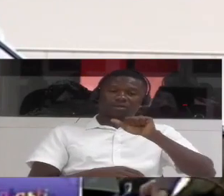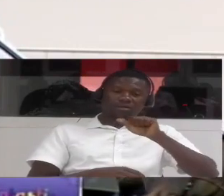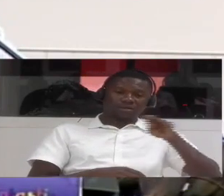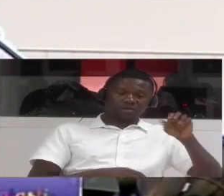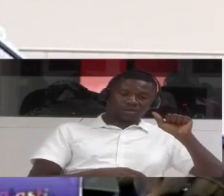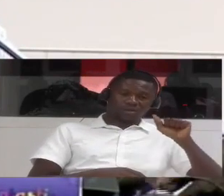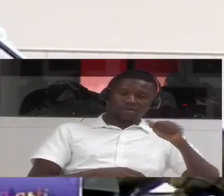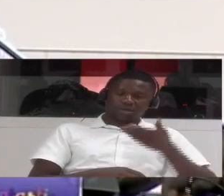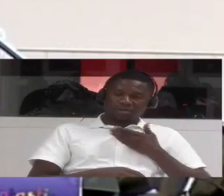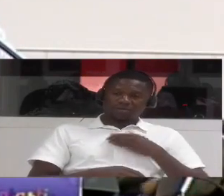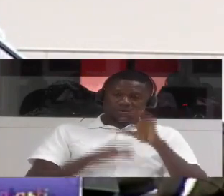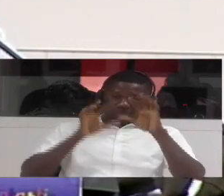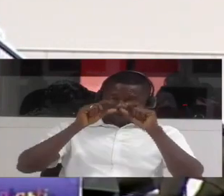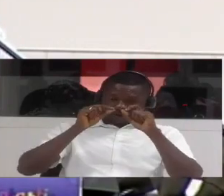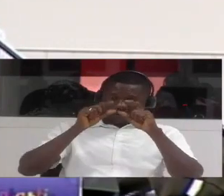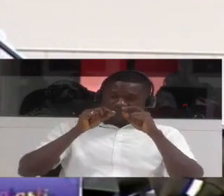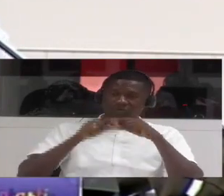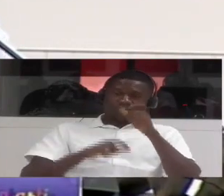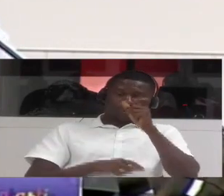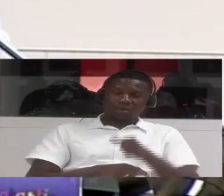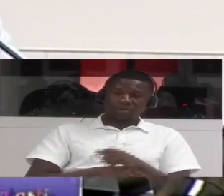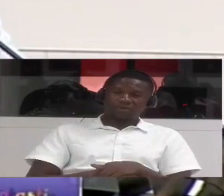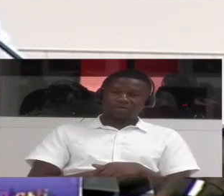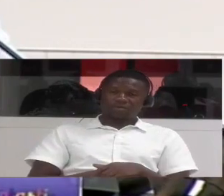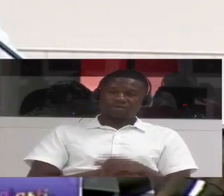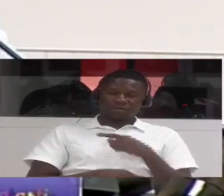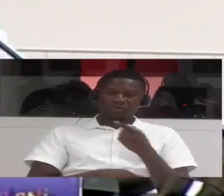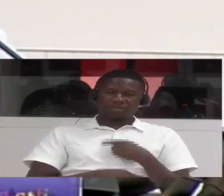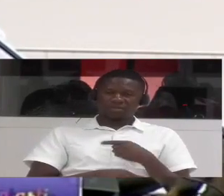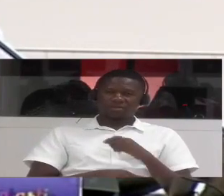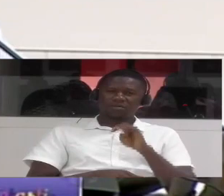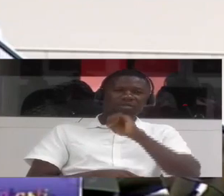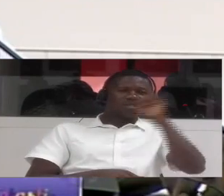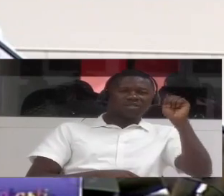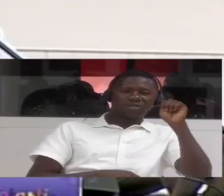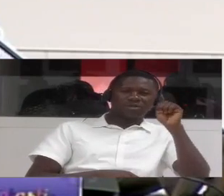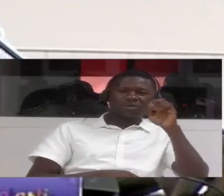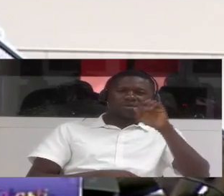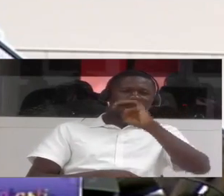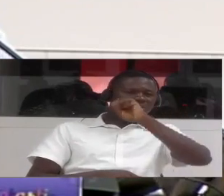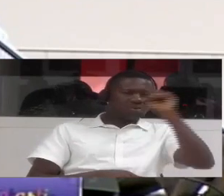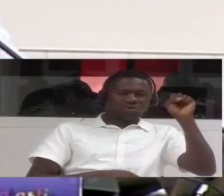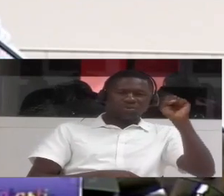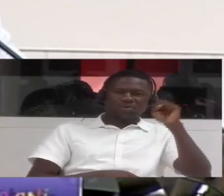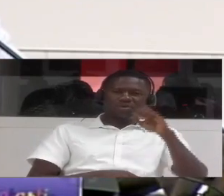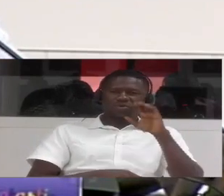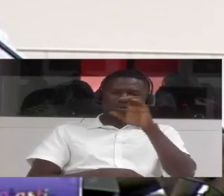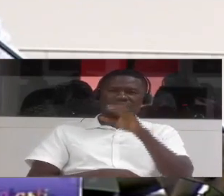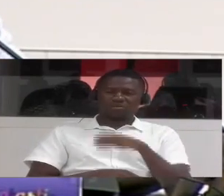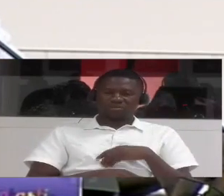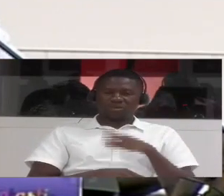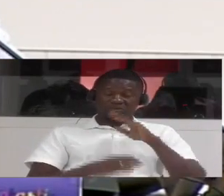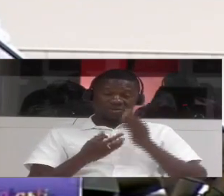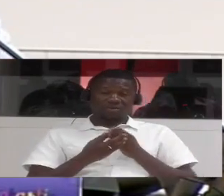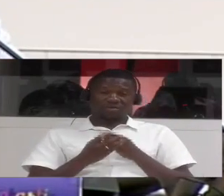someone who is from one of these Eastern European countries. I don't know the country exactly, but he was believed to be a pilot